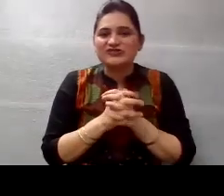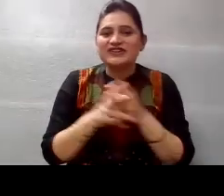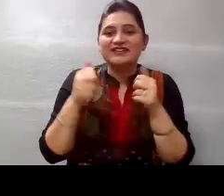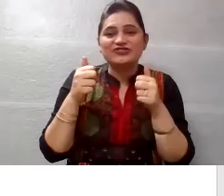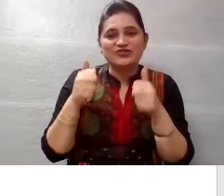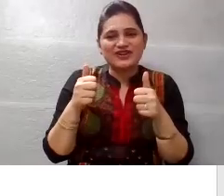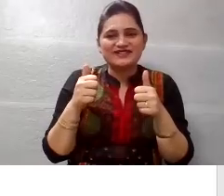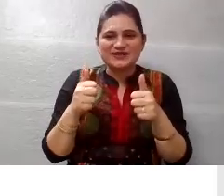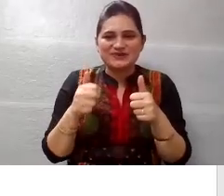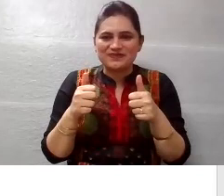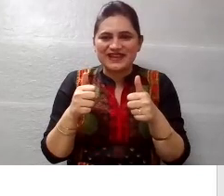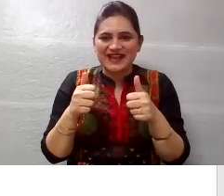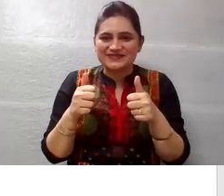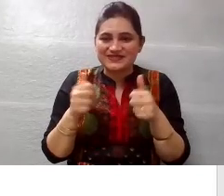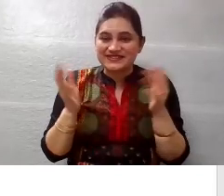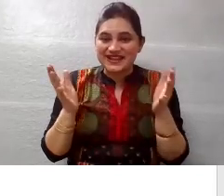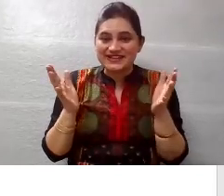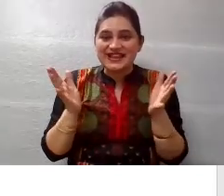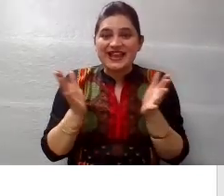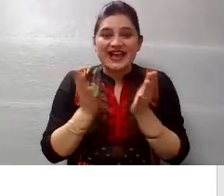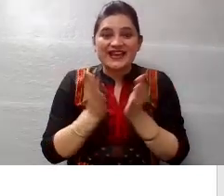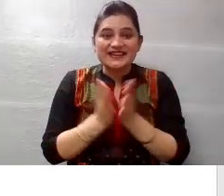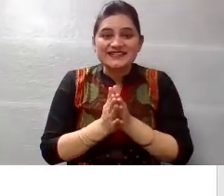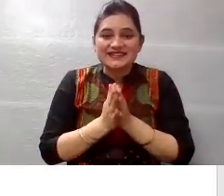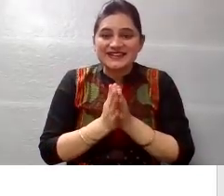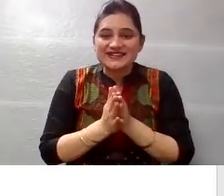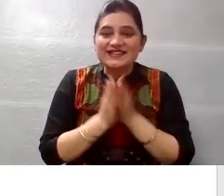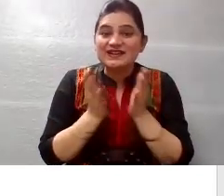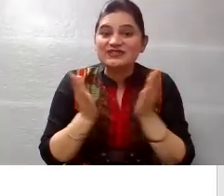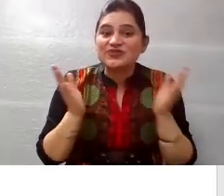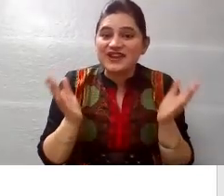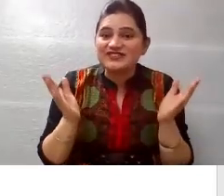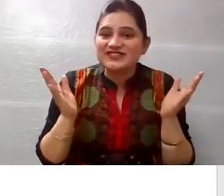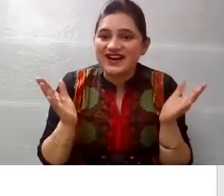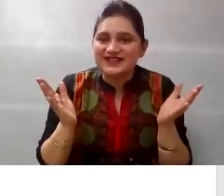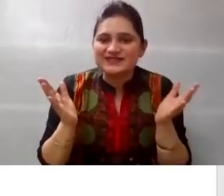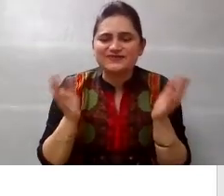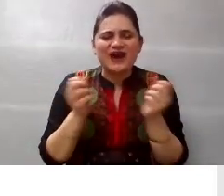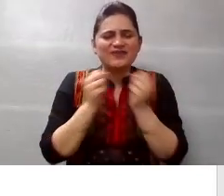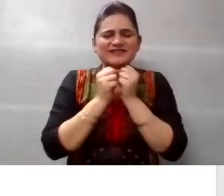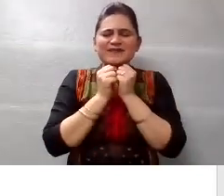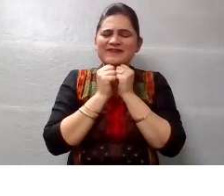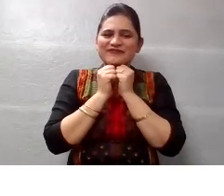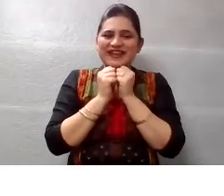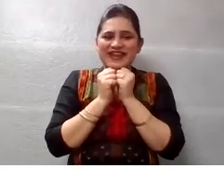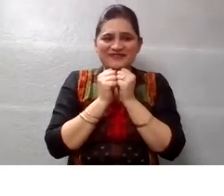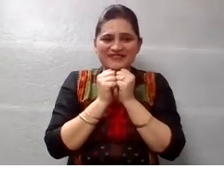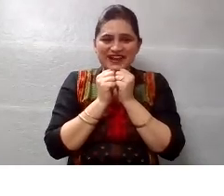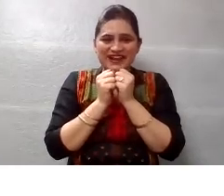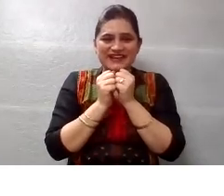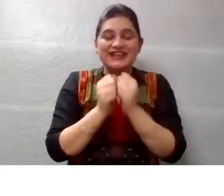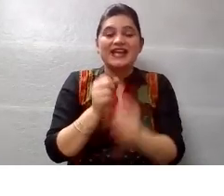my children enjoy this home play activity. Yes. And it is a treasure hunt. Wow. It's my